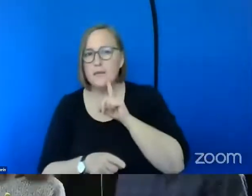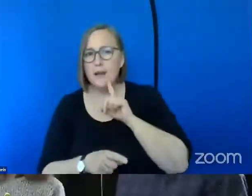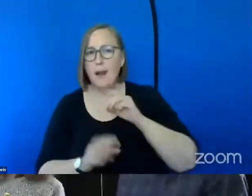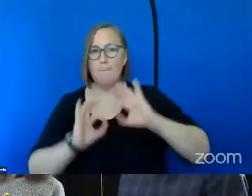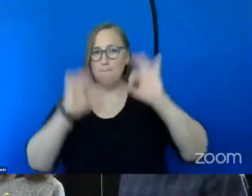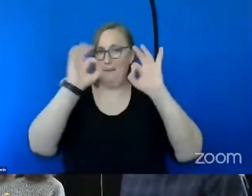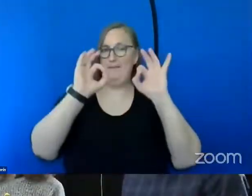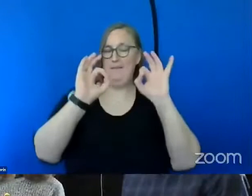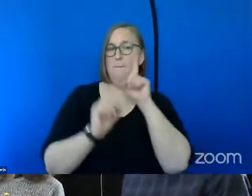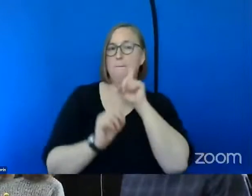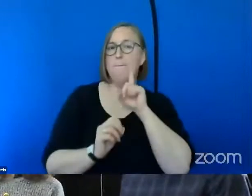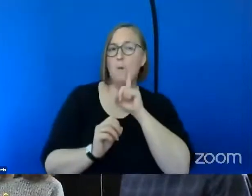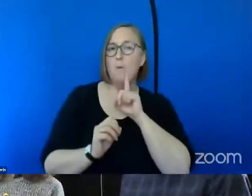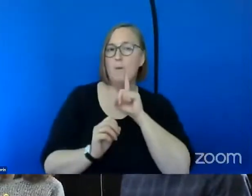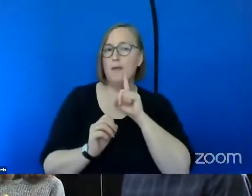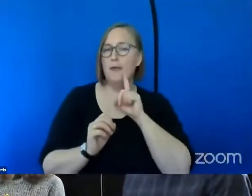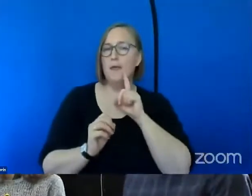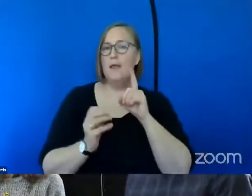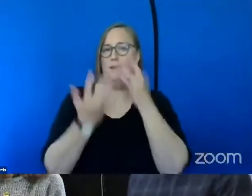Paris.